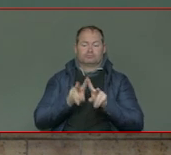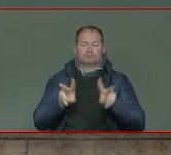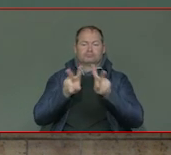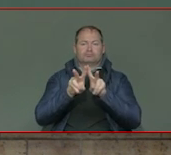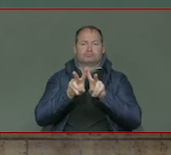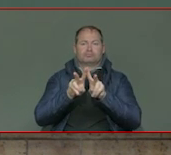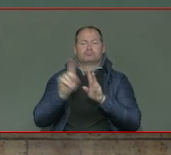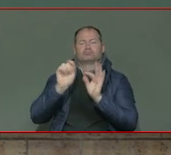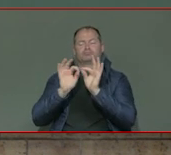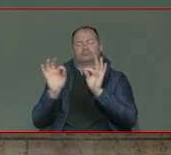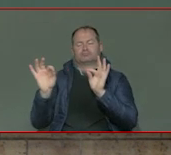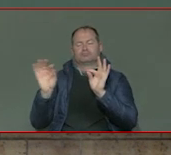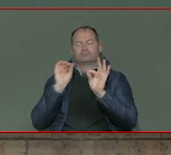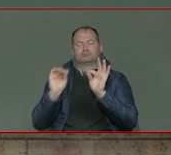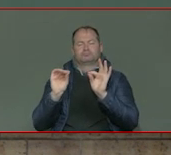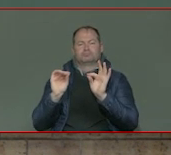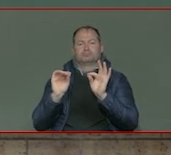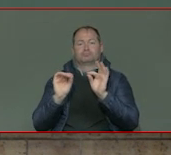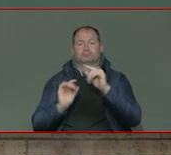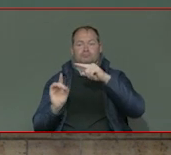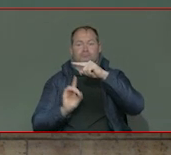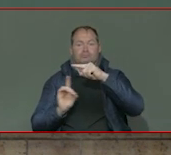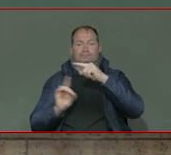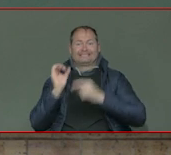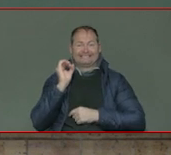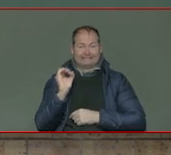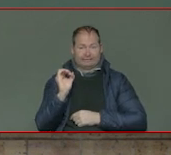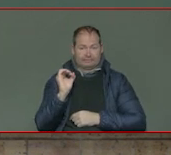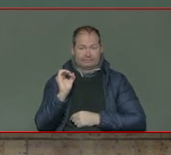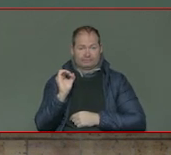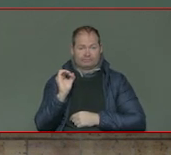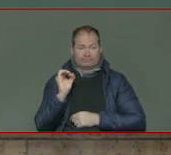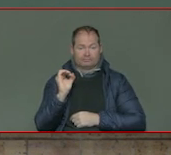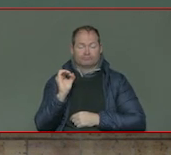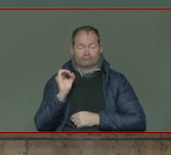expression. If it makes the denominator 0, and it